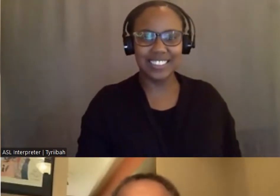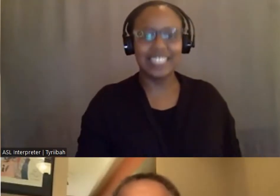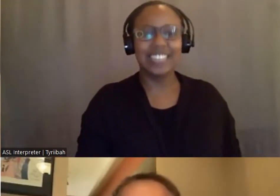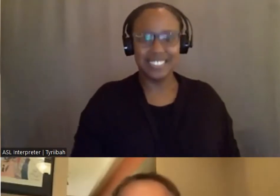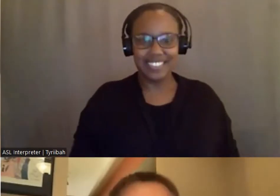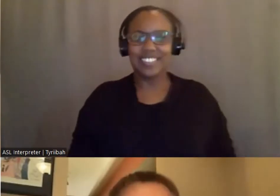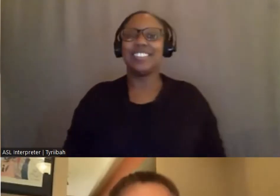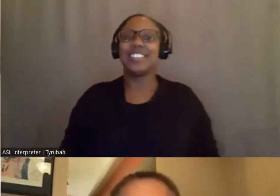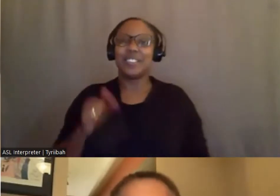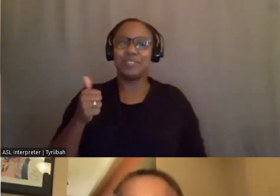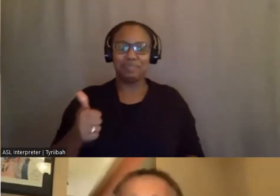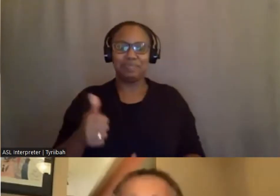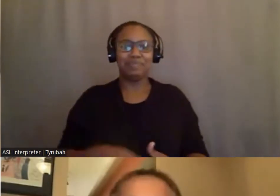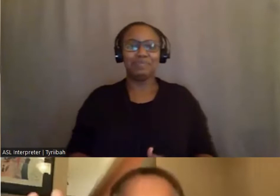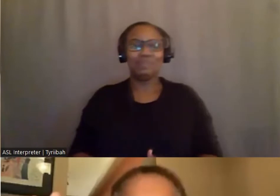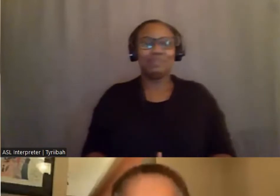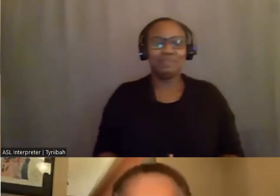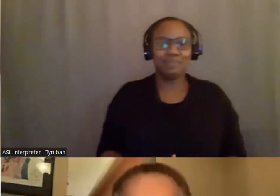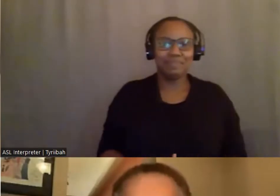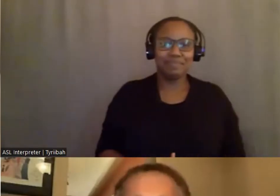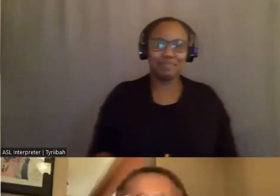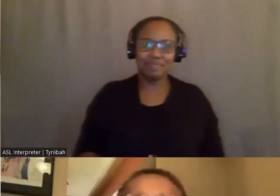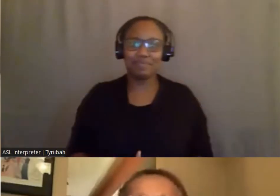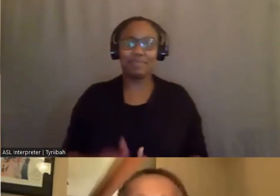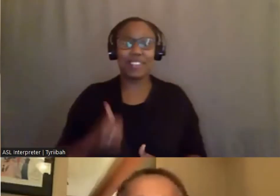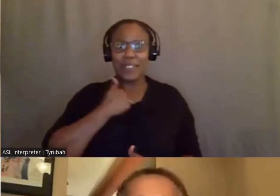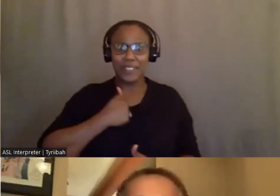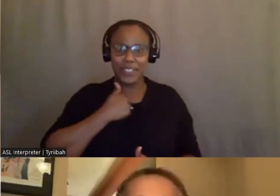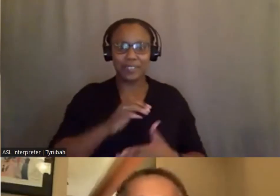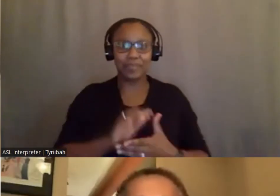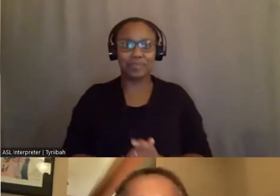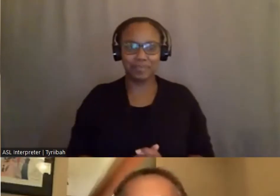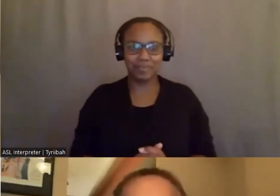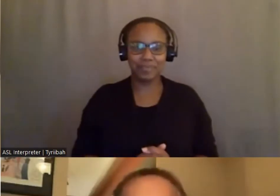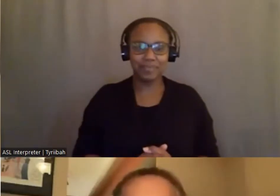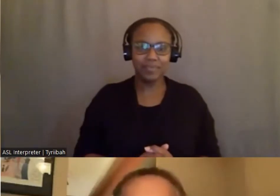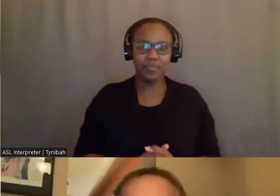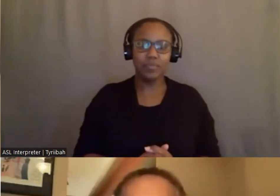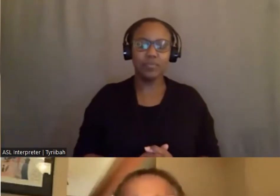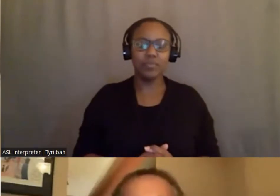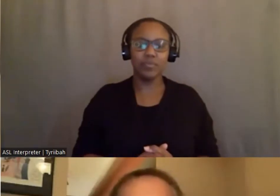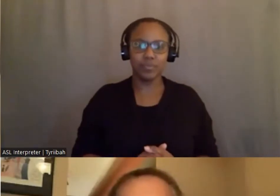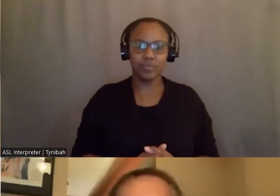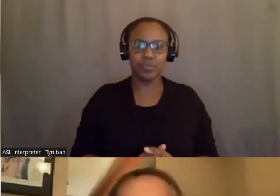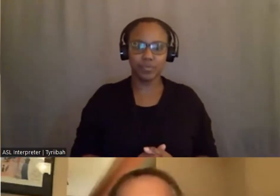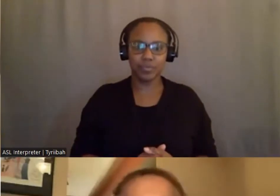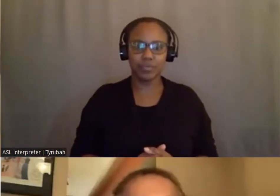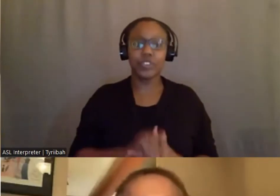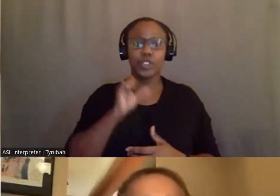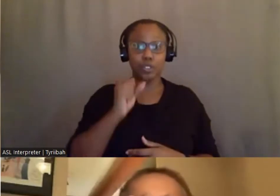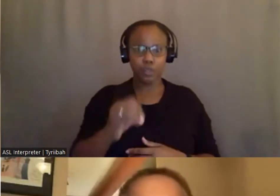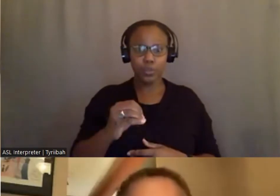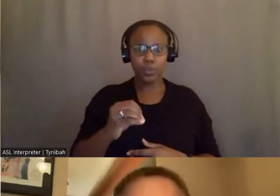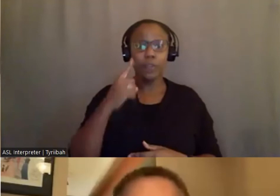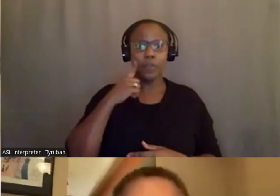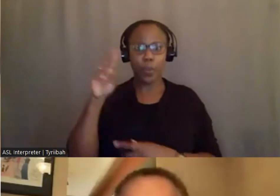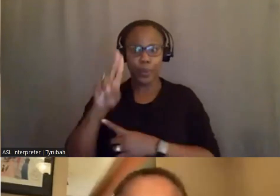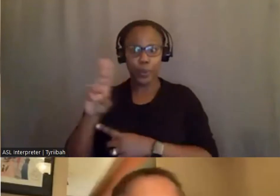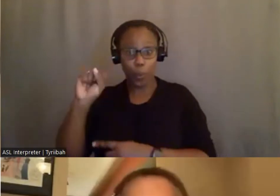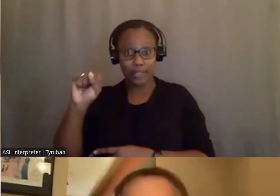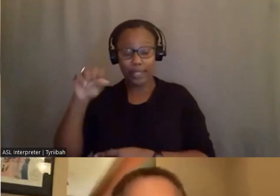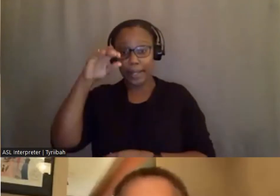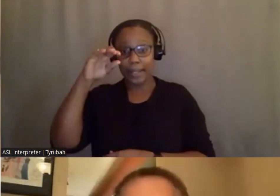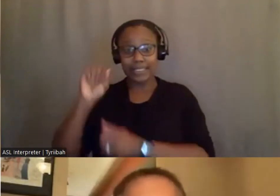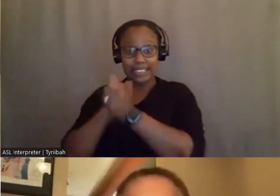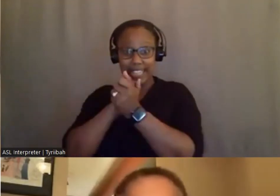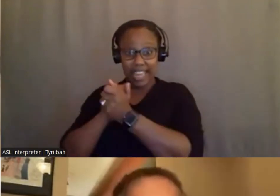Okay. Unmuted. Okay. Here we go. So sorry. Yes. In the way that it's passed down automatically by the